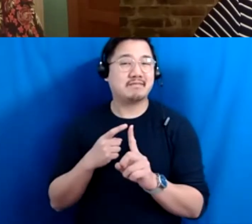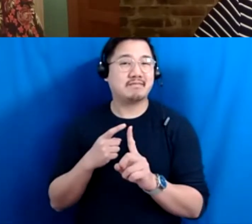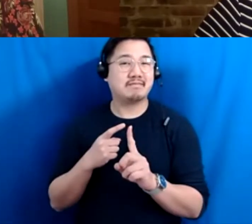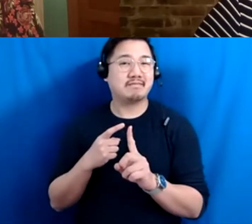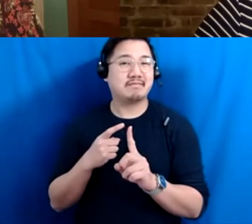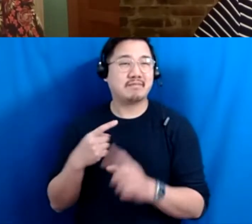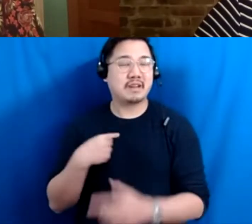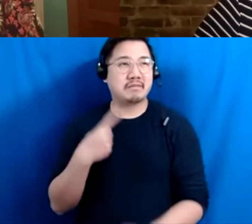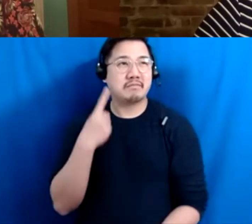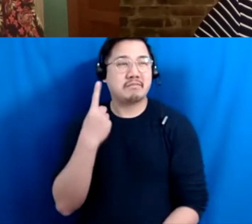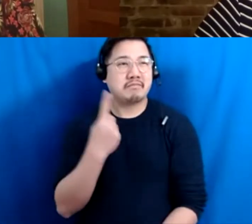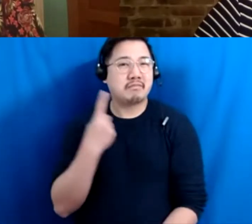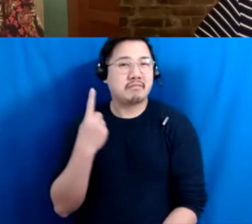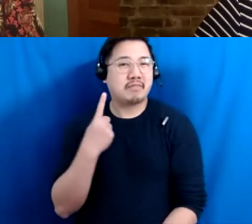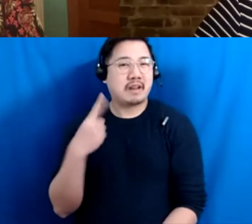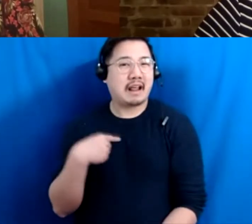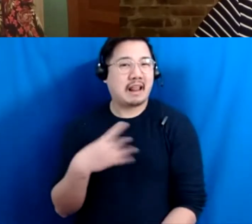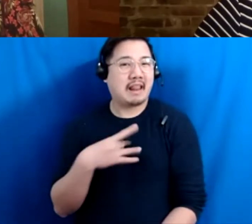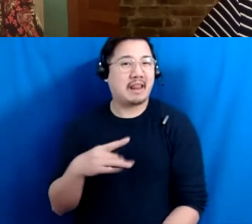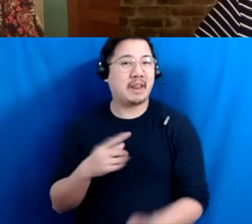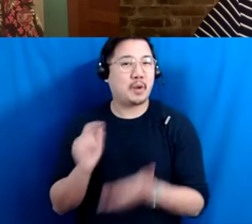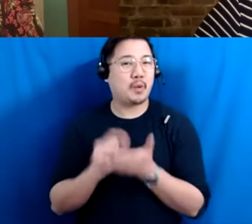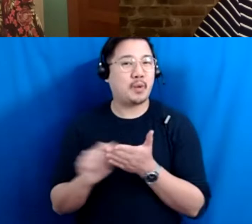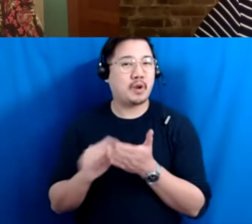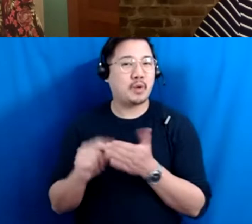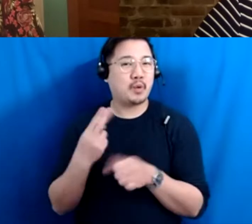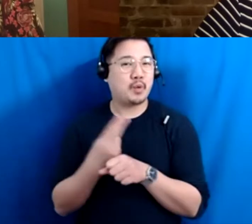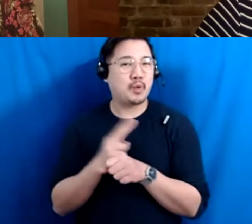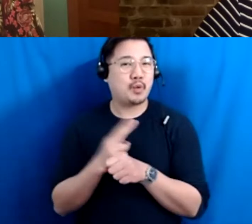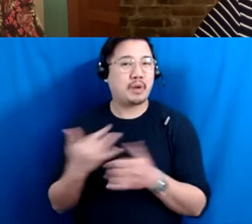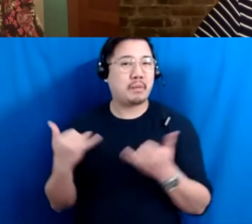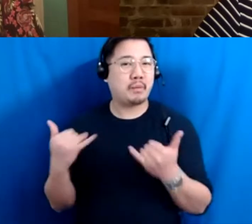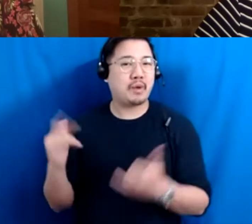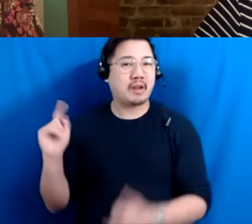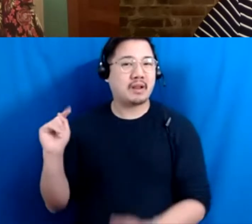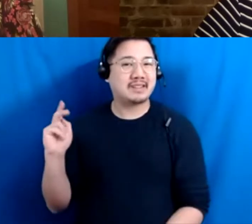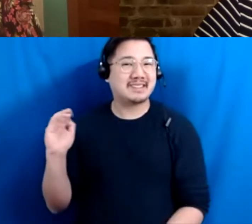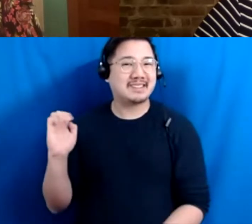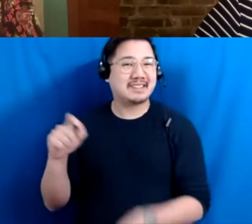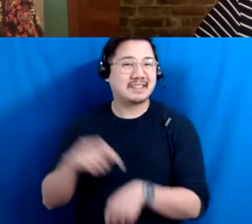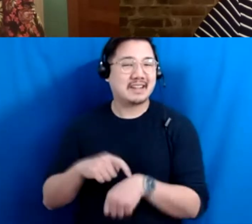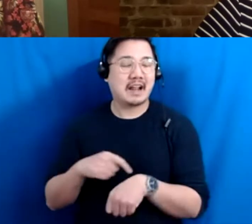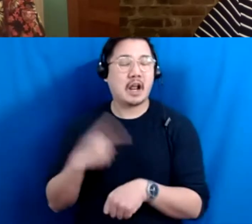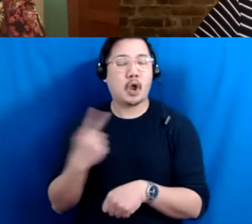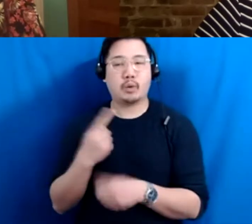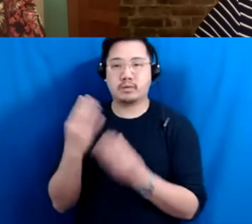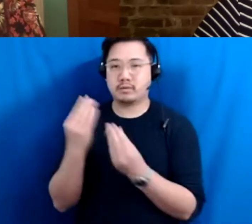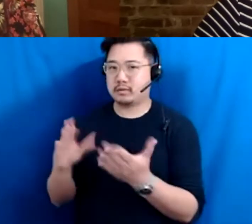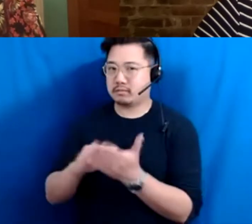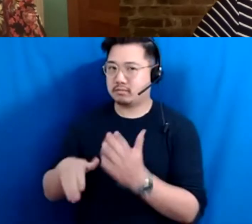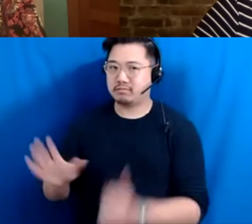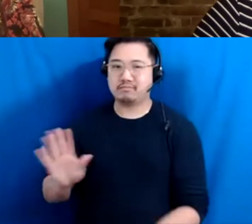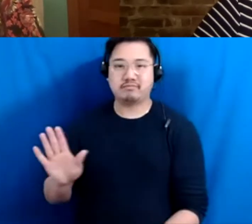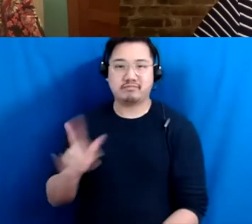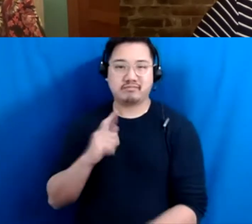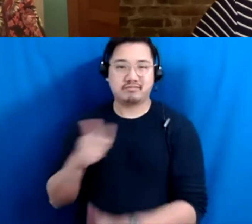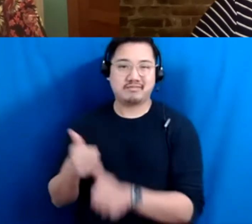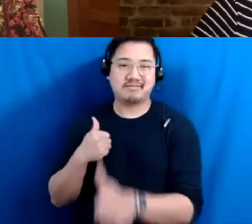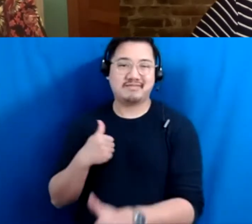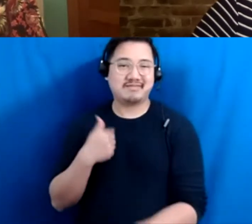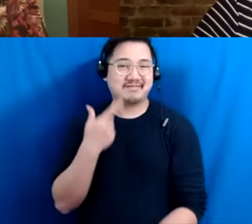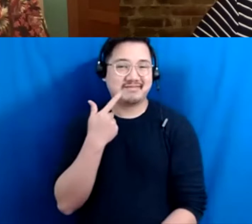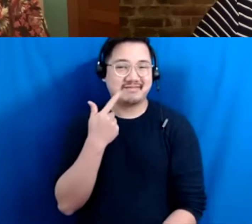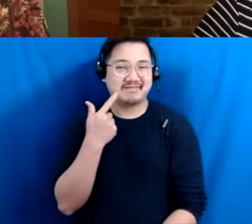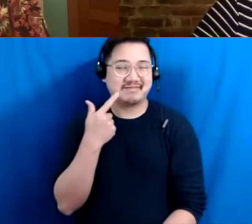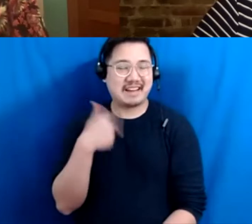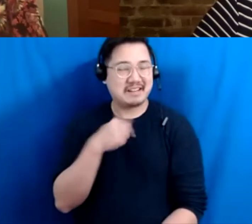that I enjoyed writing in the present tense, which is something that I'd always told my students not to do. Um, yeah, I